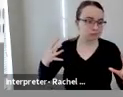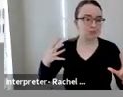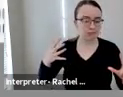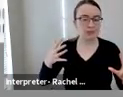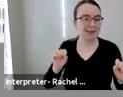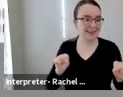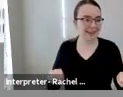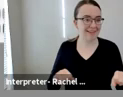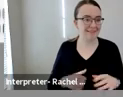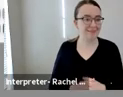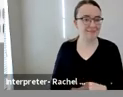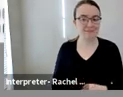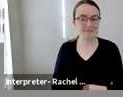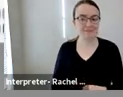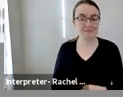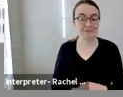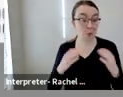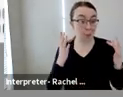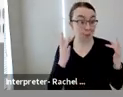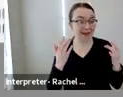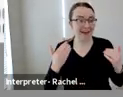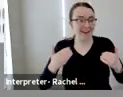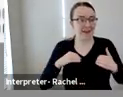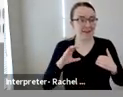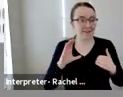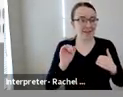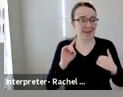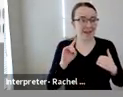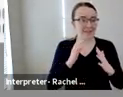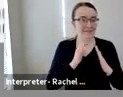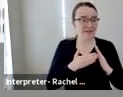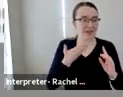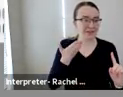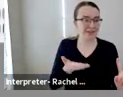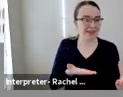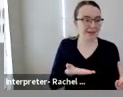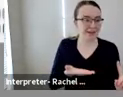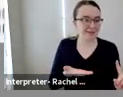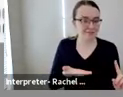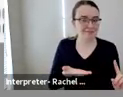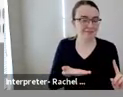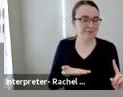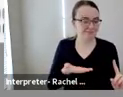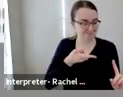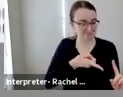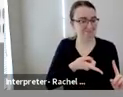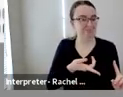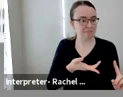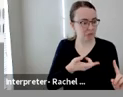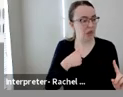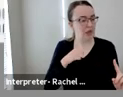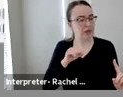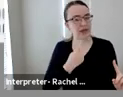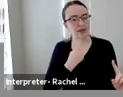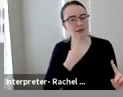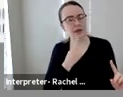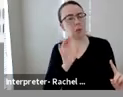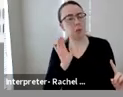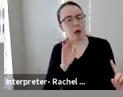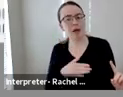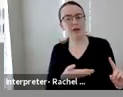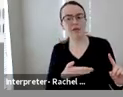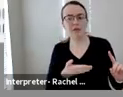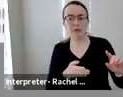selections because I have the CAD file there. And the CAD file allows me to say, well, what if this comes up like